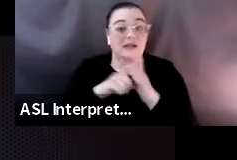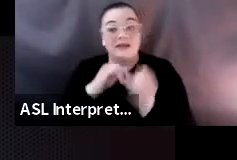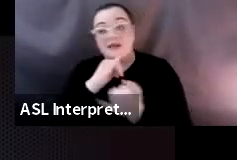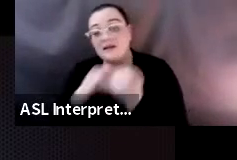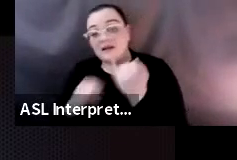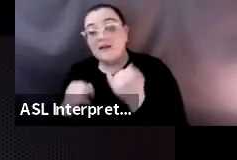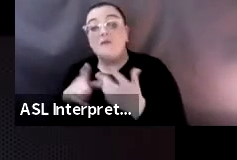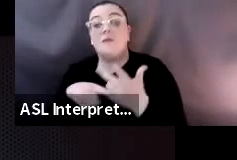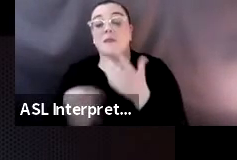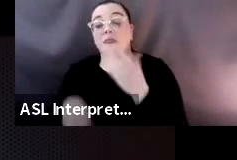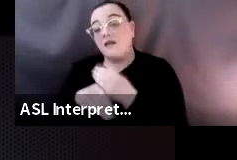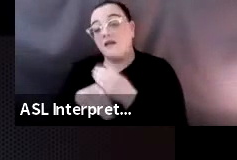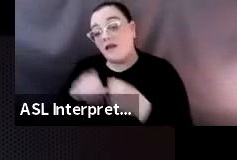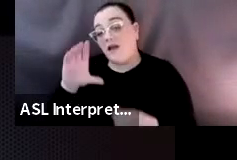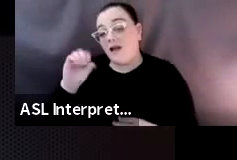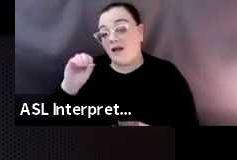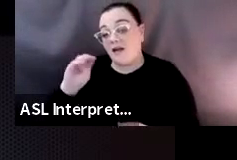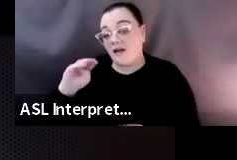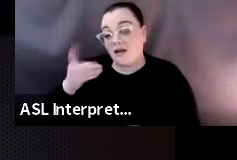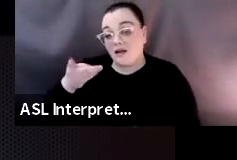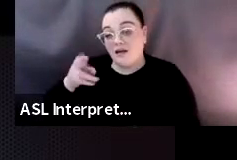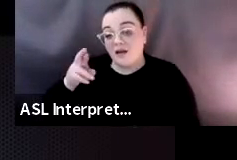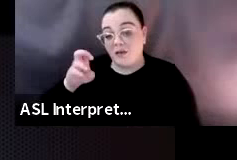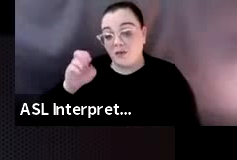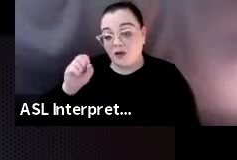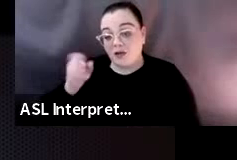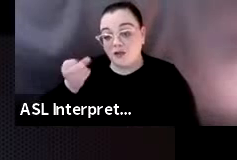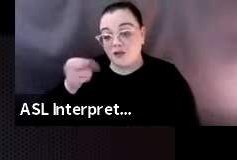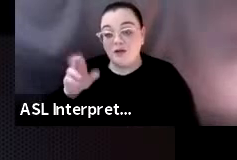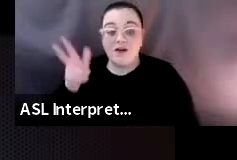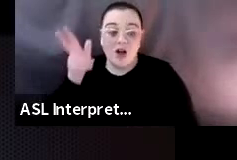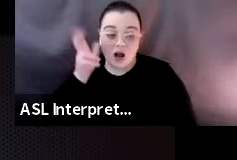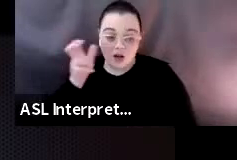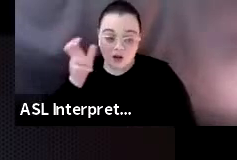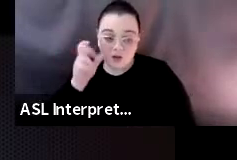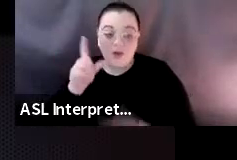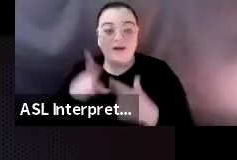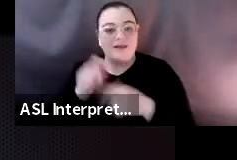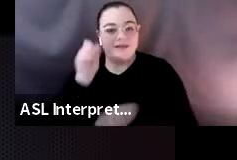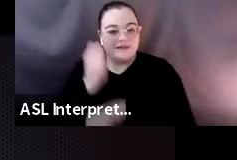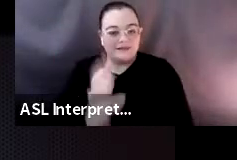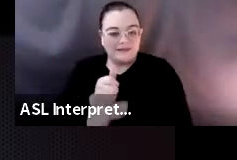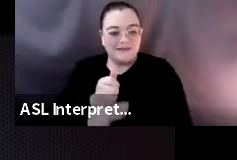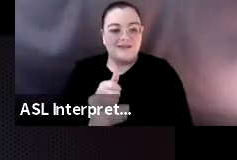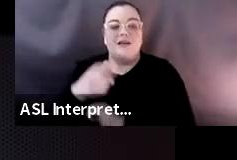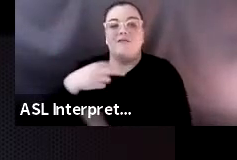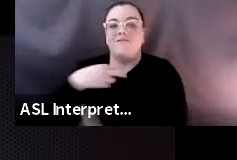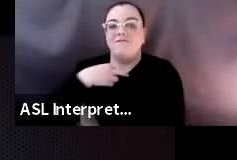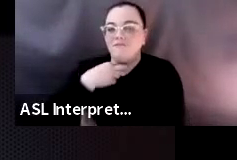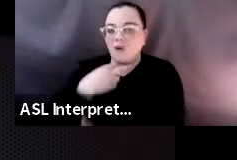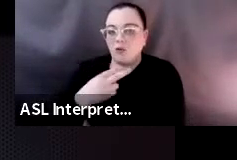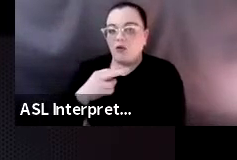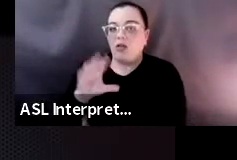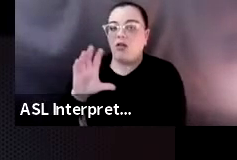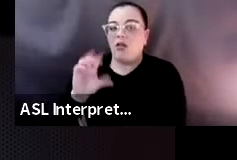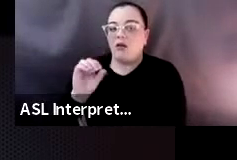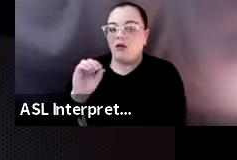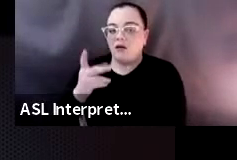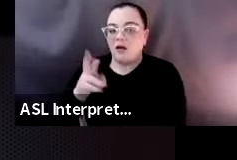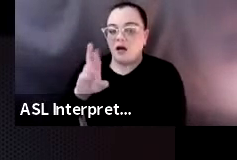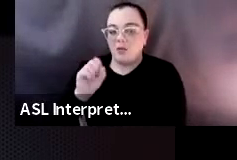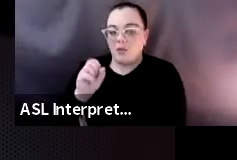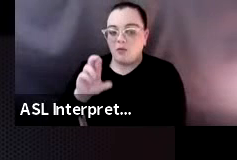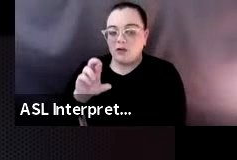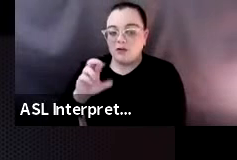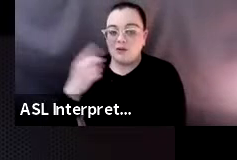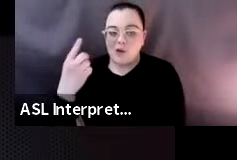effect that Sam talked about, and make sure you set the preset to vocal compressor 1. Then if you want to adjust anything for